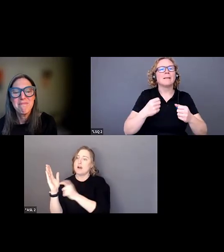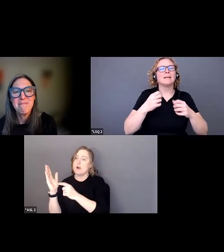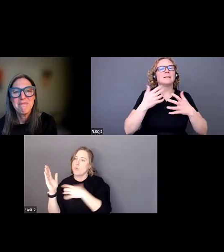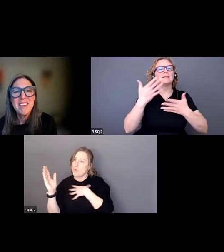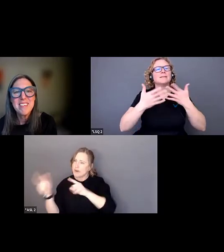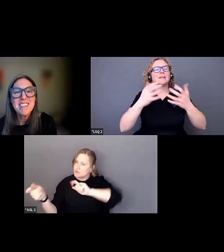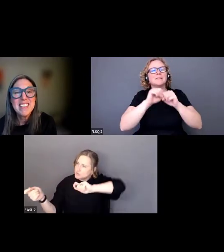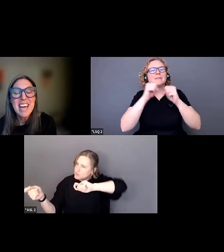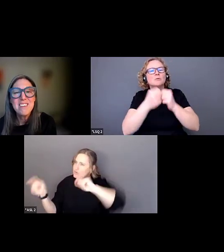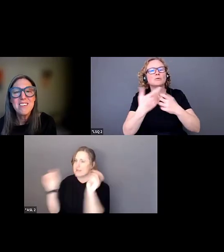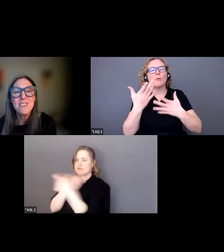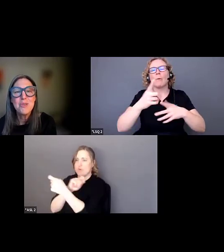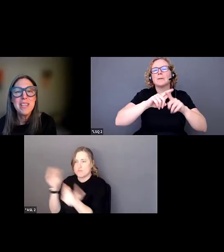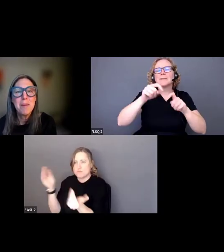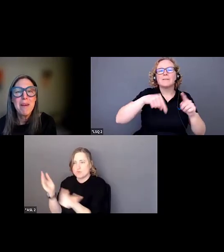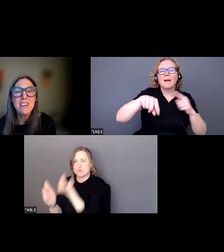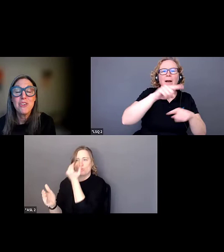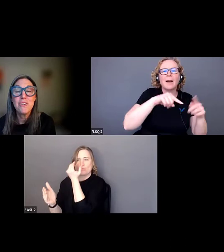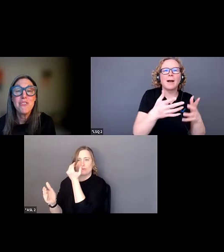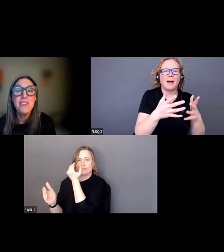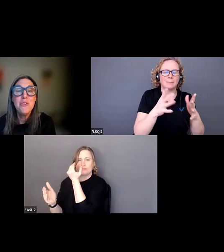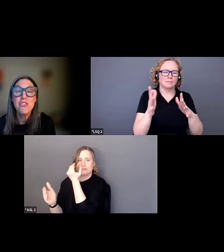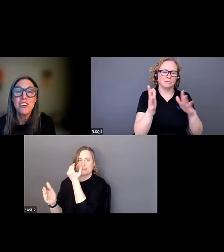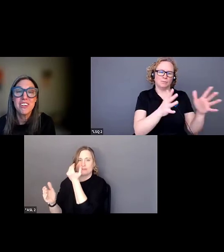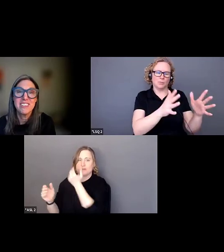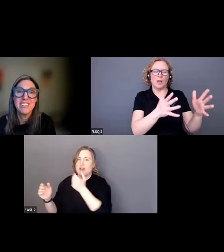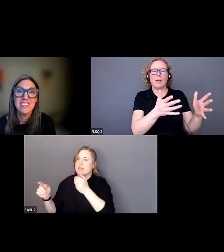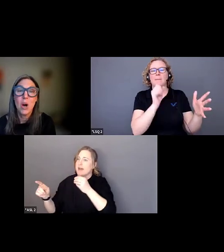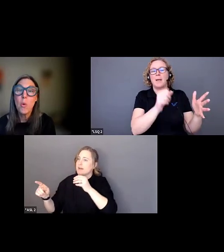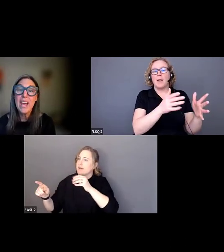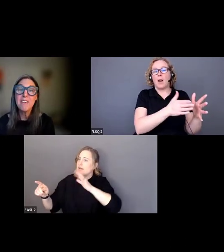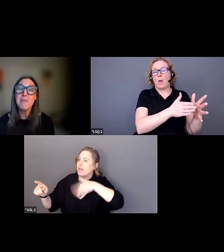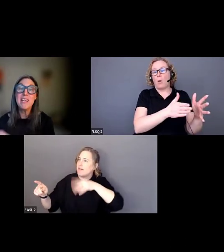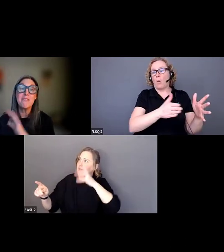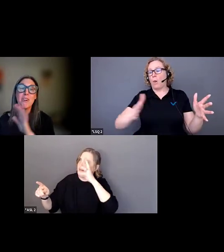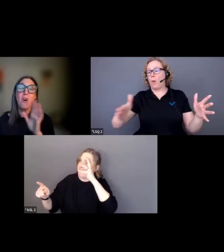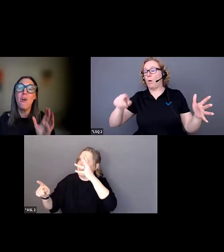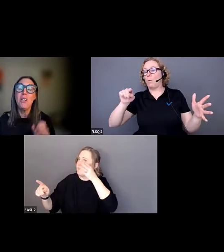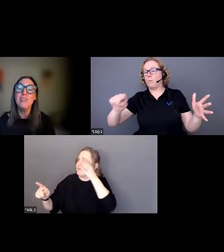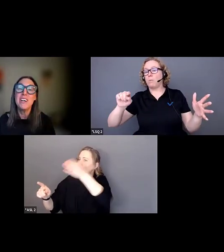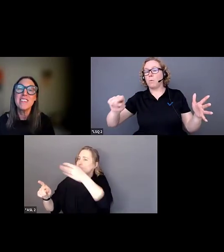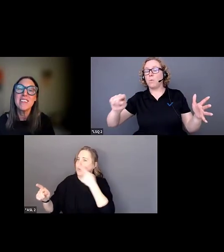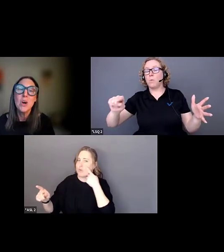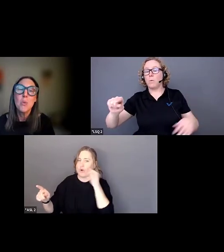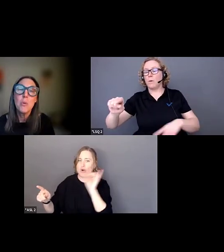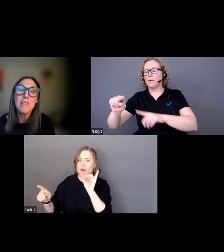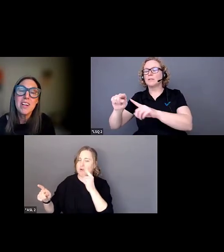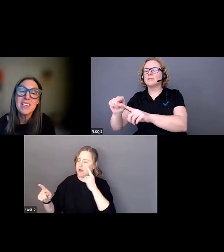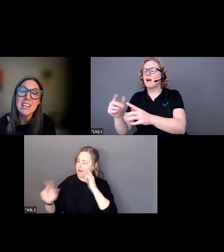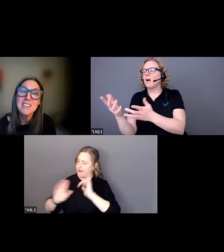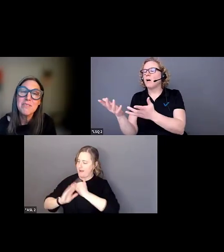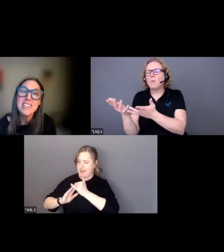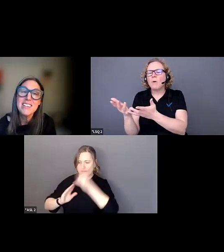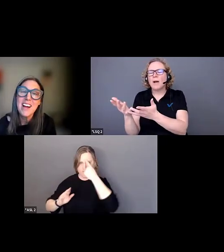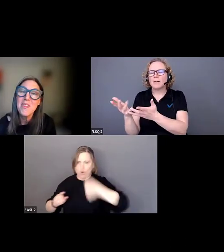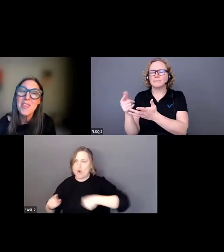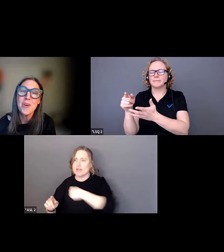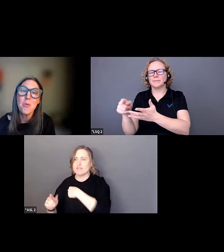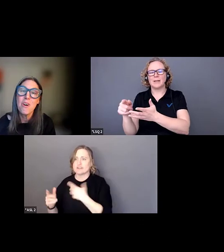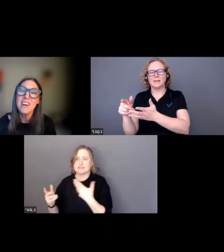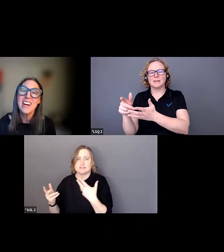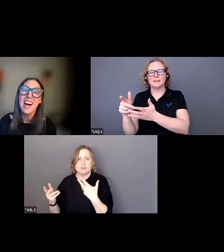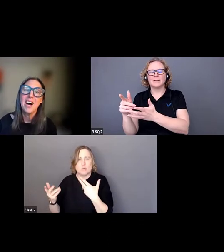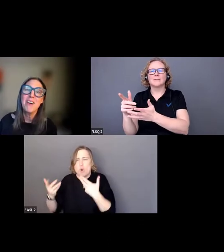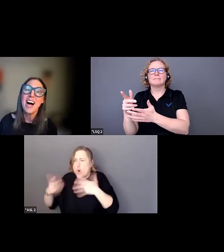transformed. This is a yet to be imagined future, a way of being for all of us, where we have collectively done